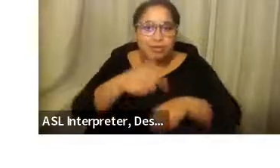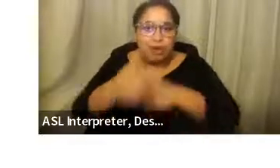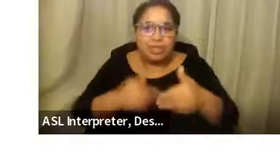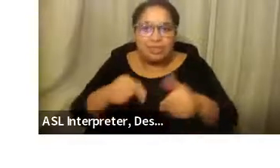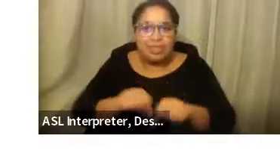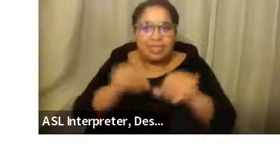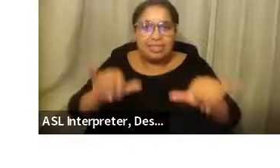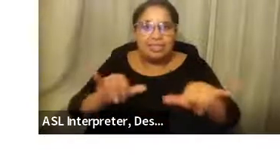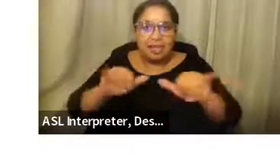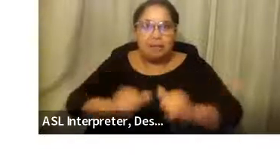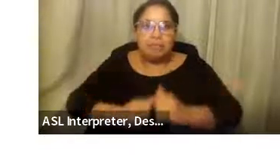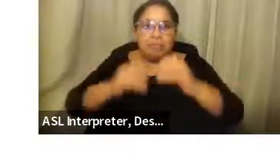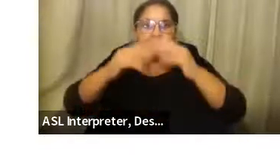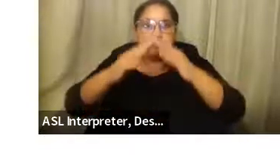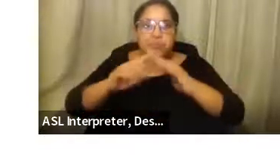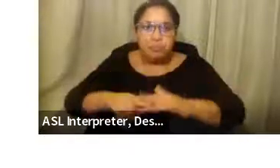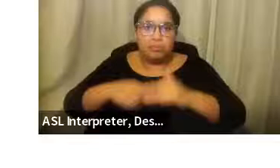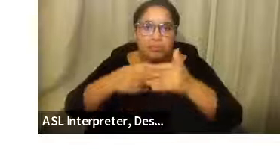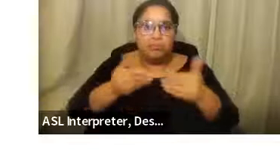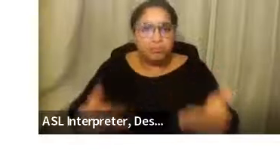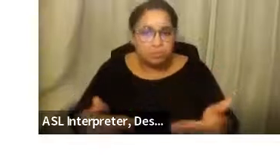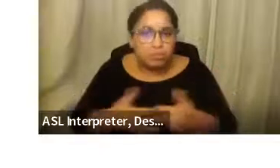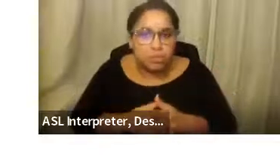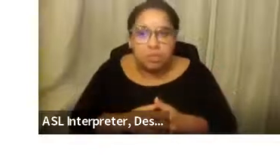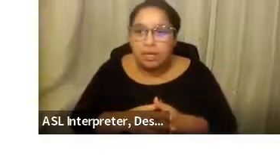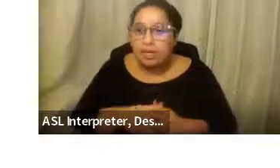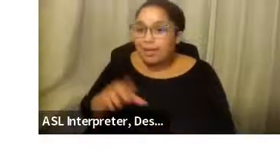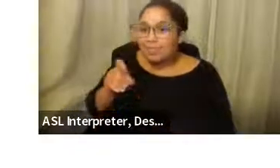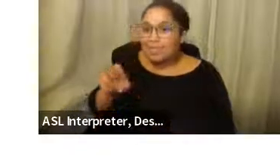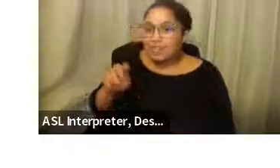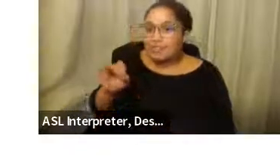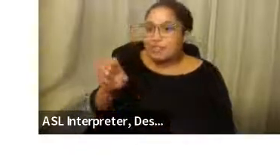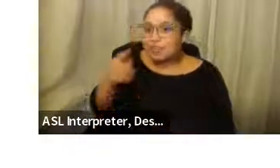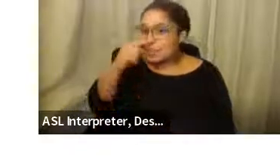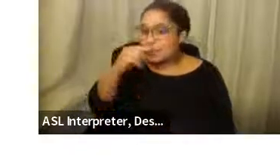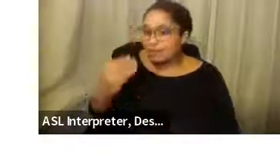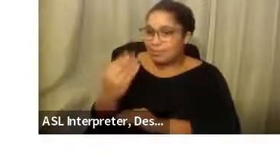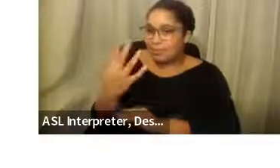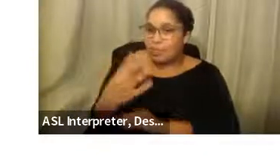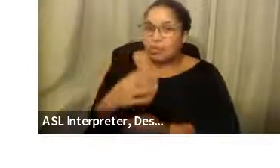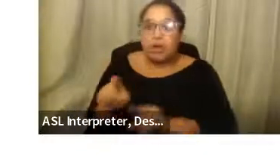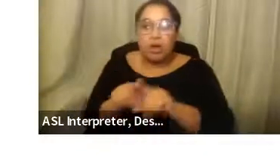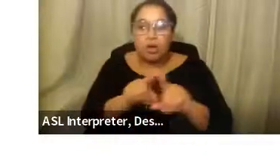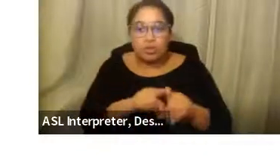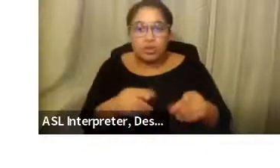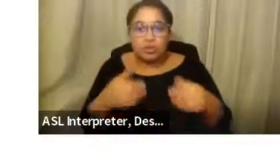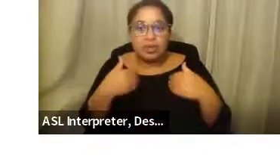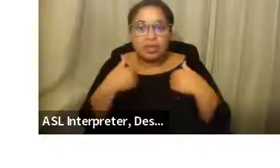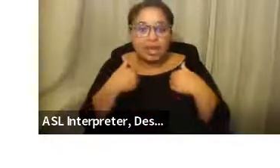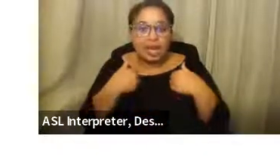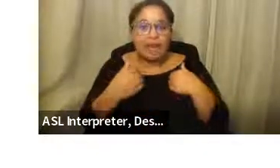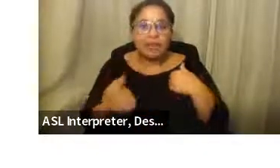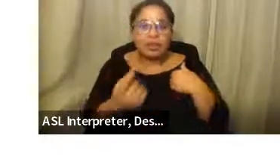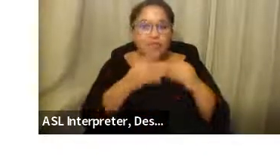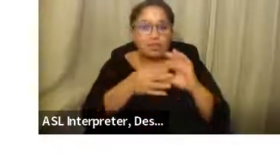Thanks, Dr. Freeman. Thank you, Dr. Freeman. I'm going to ask you to come on camera. And there is a question relatedly to